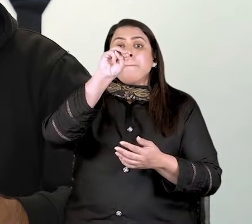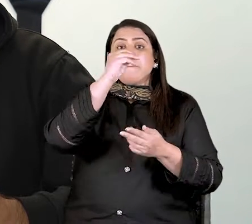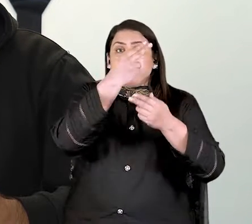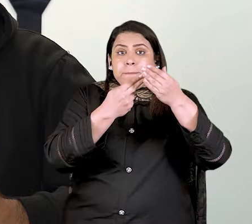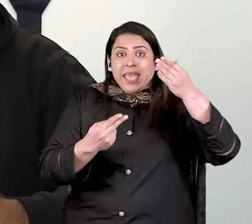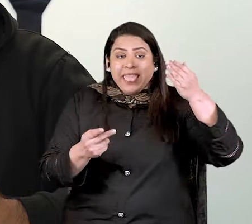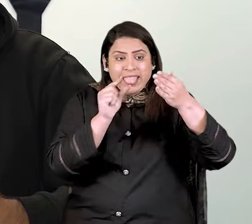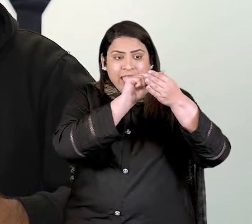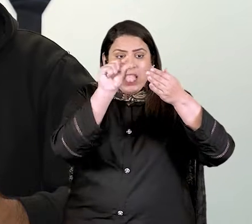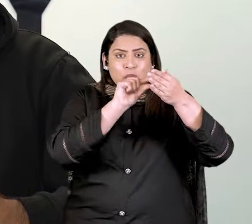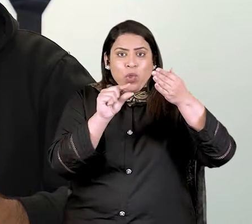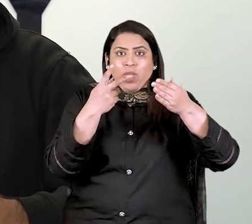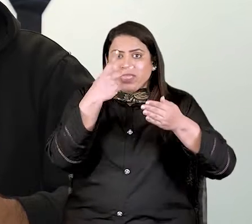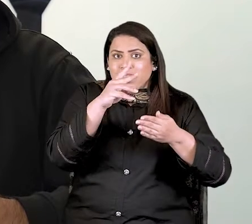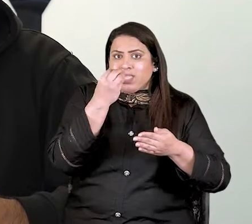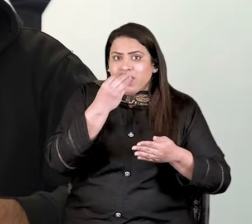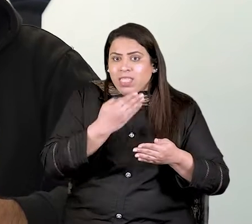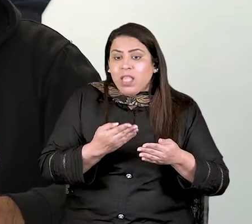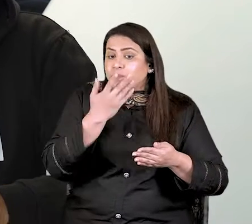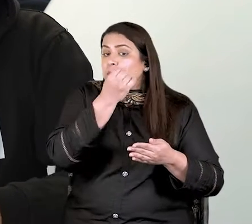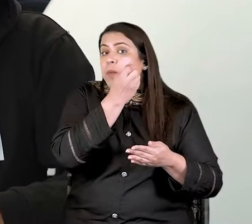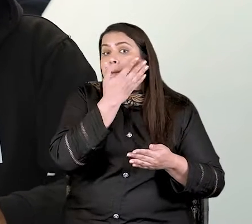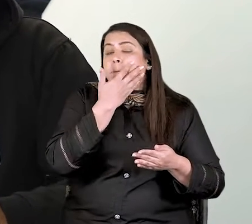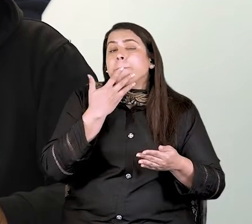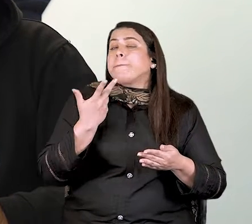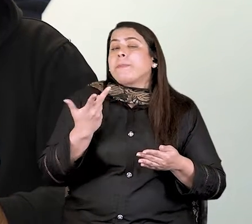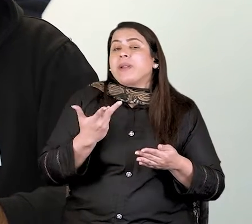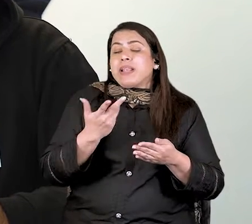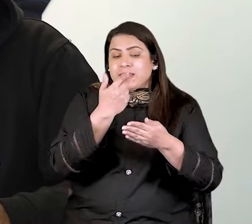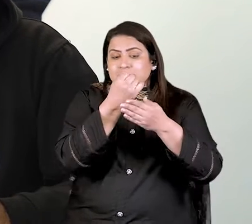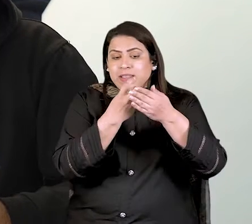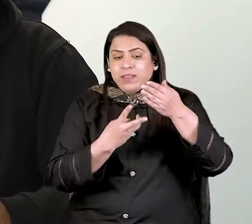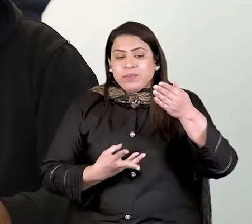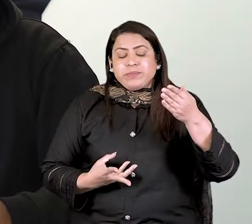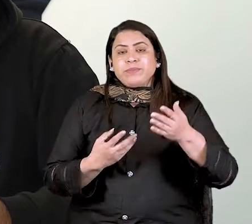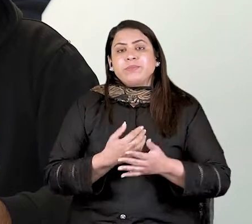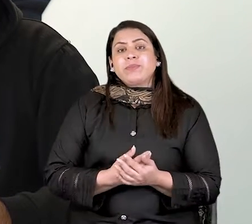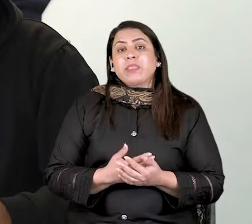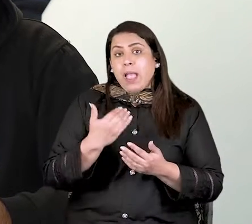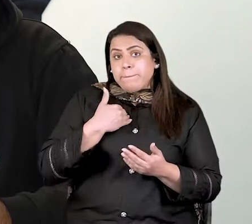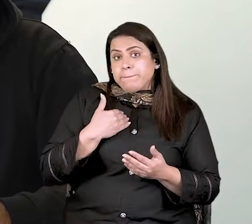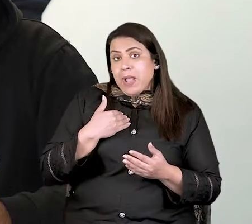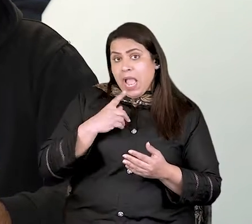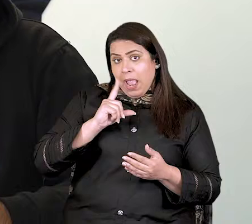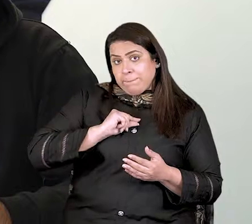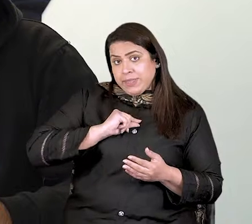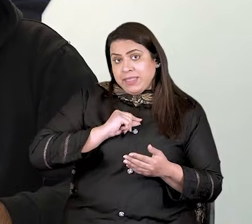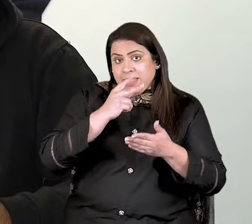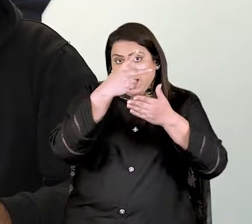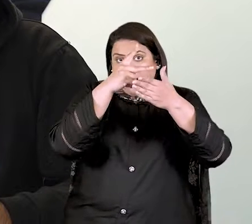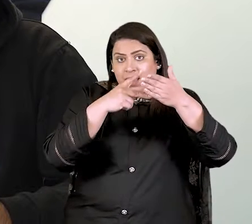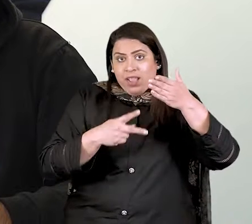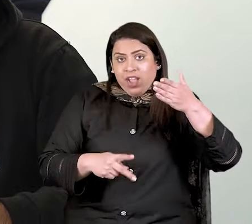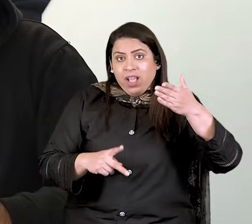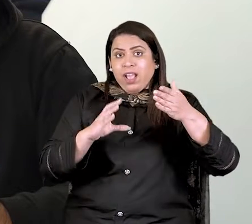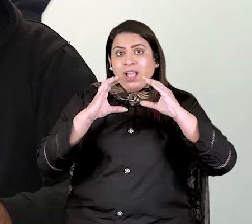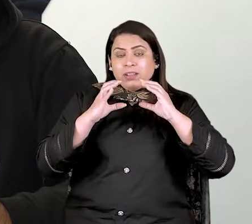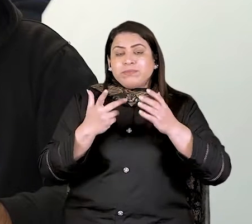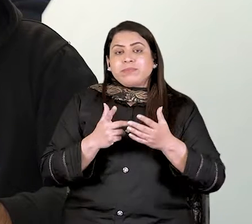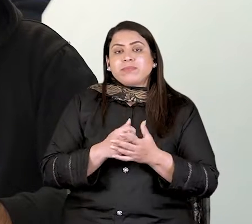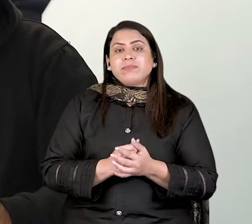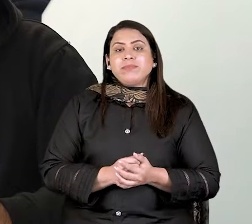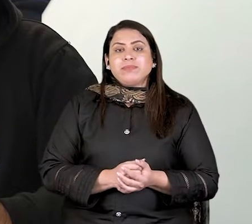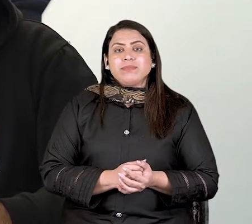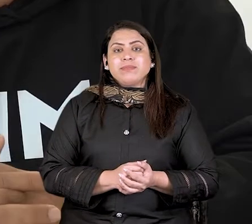with the crowd in Lahore. I want to talk about how you constructed the menu and what is the one special thing that is your favorite on the